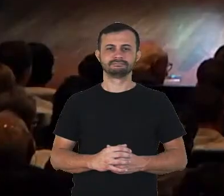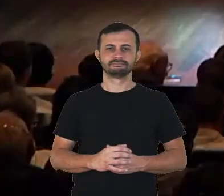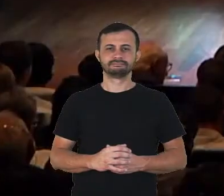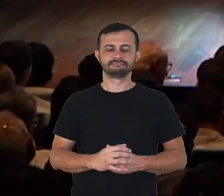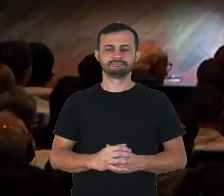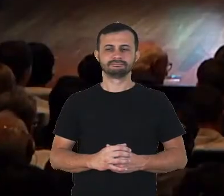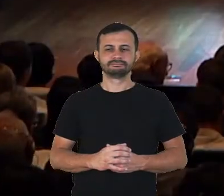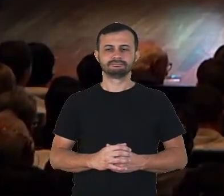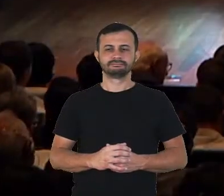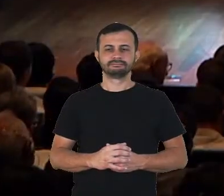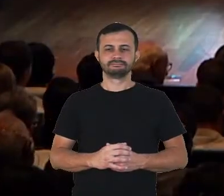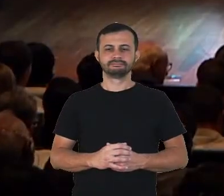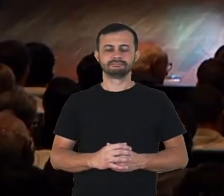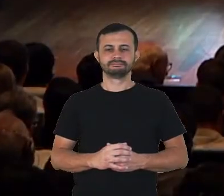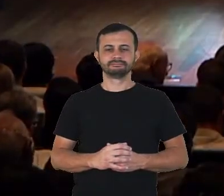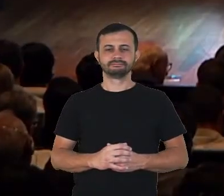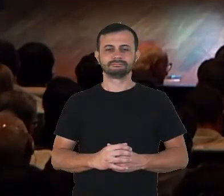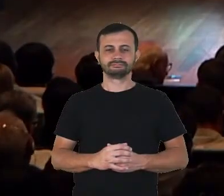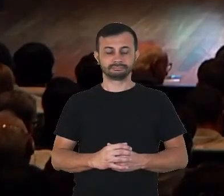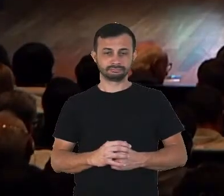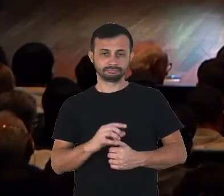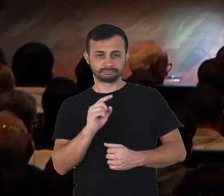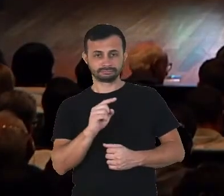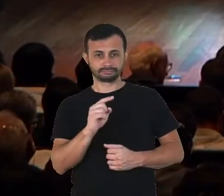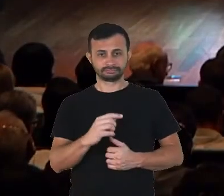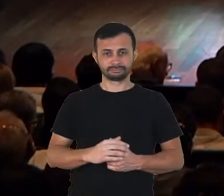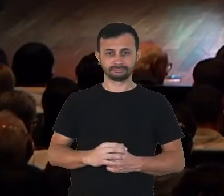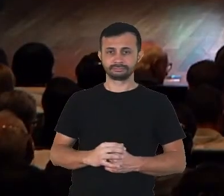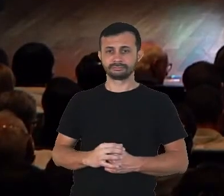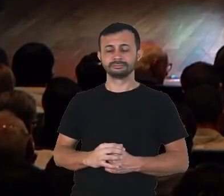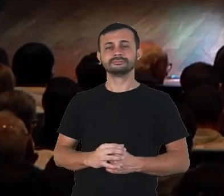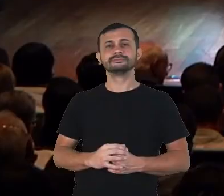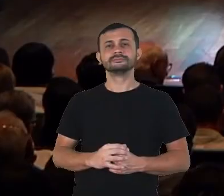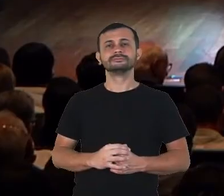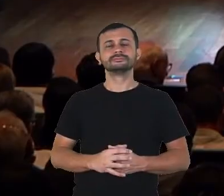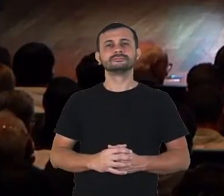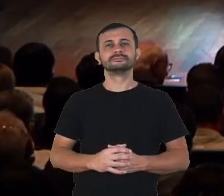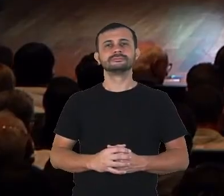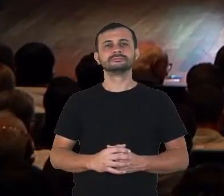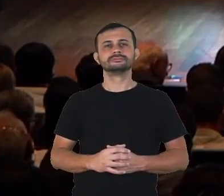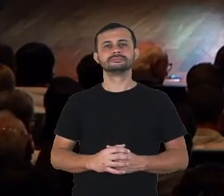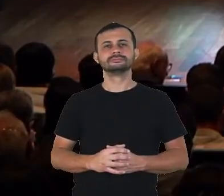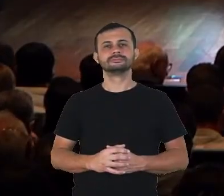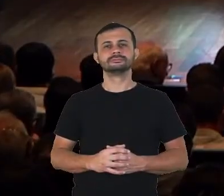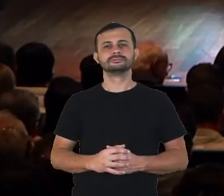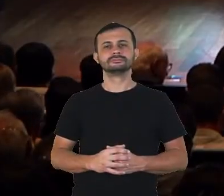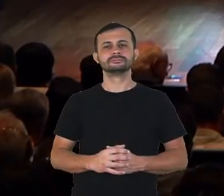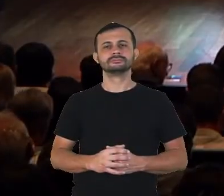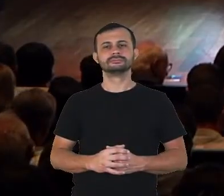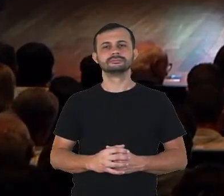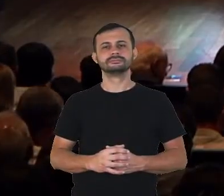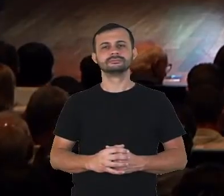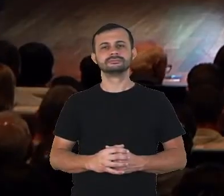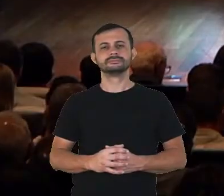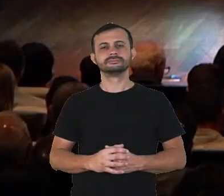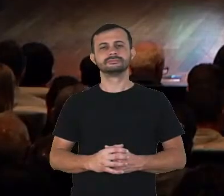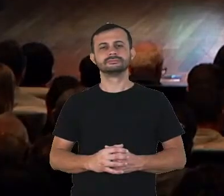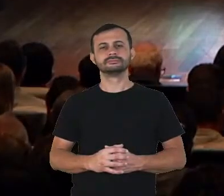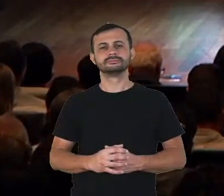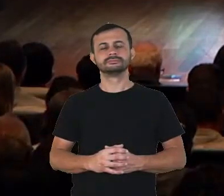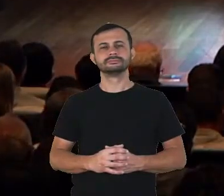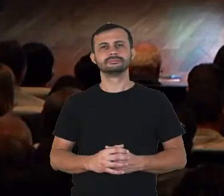For which structures? For filter stack? Filter stacks, yes. So obviously the number